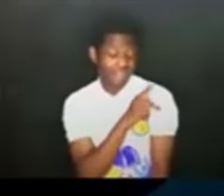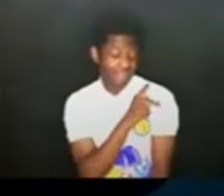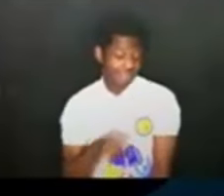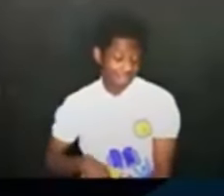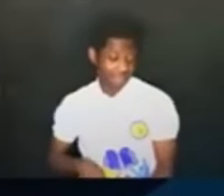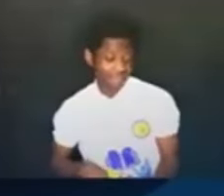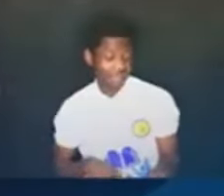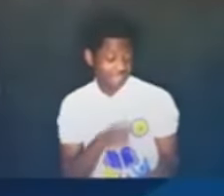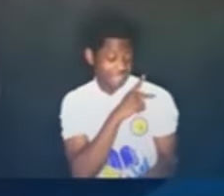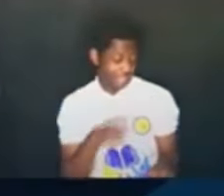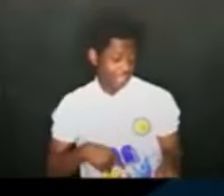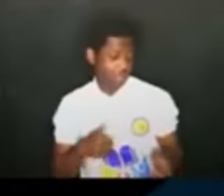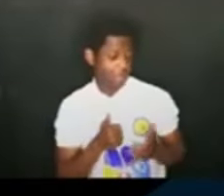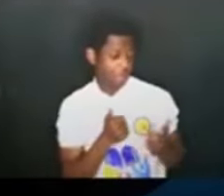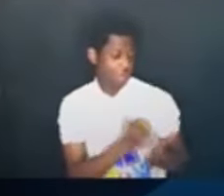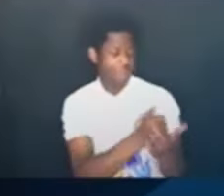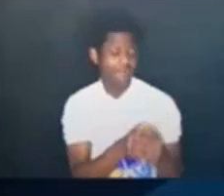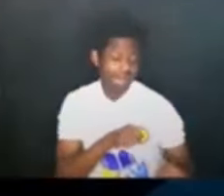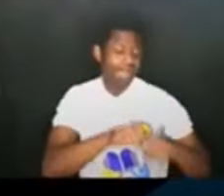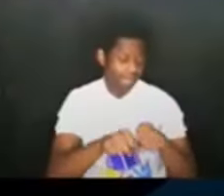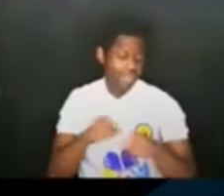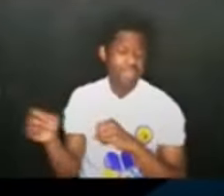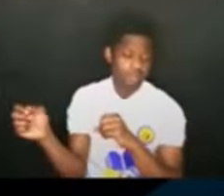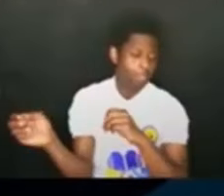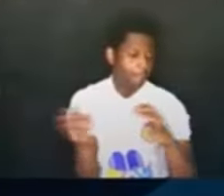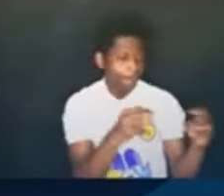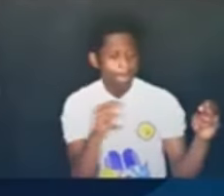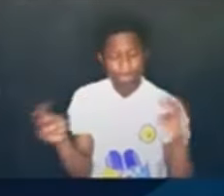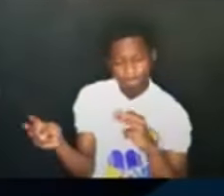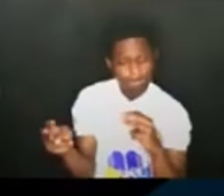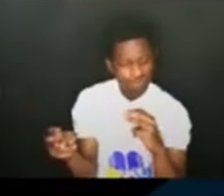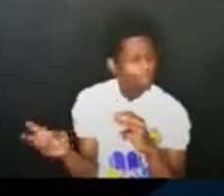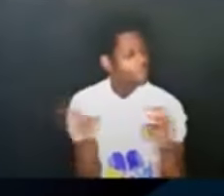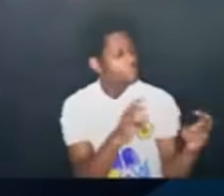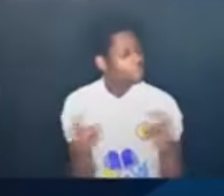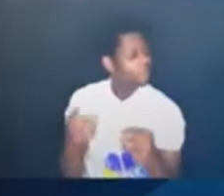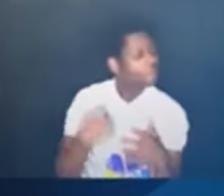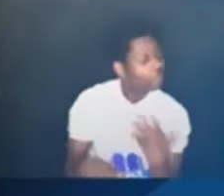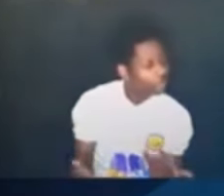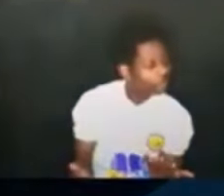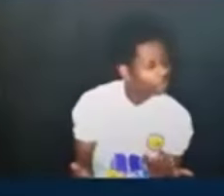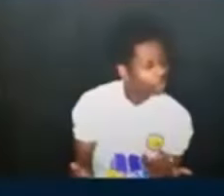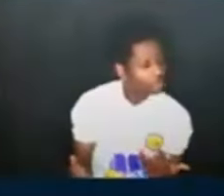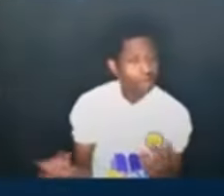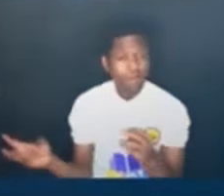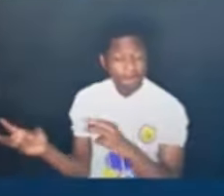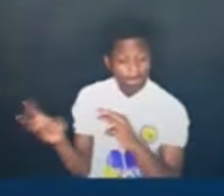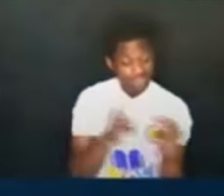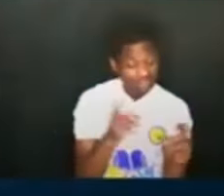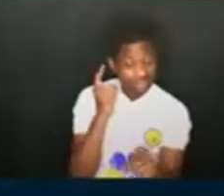our battles. Na ohini obeku yen ku amaye. Now what are battles? Gain any akunsem. Battles are conflicts